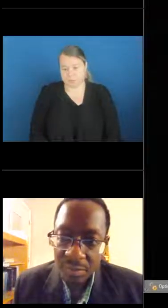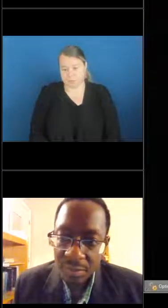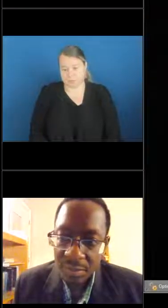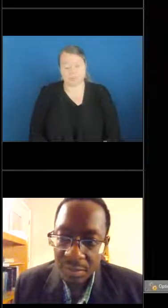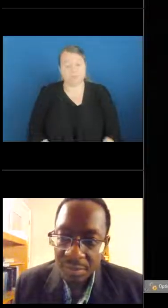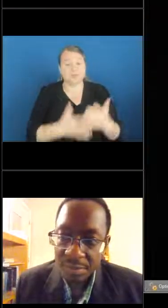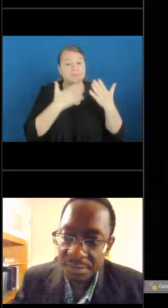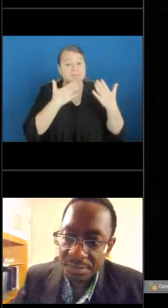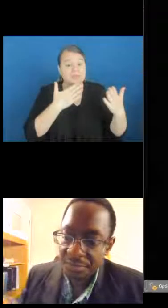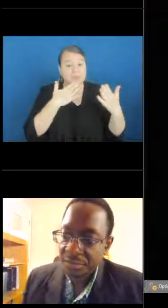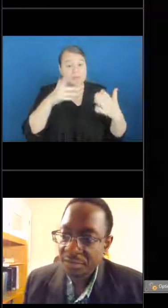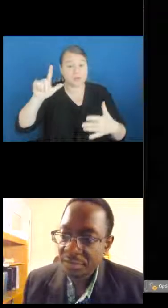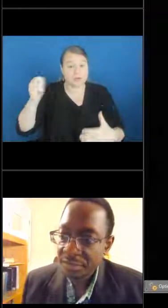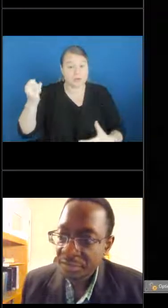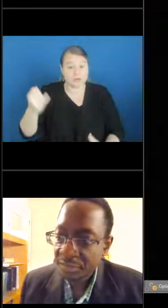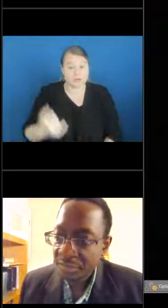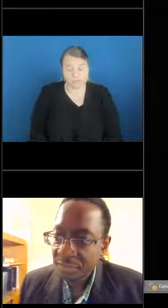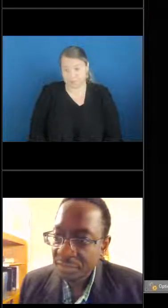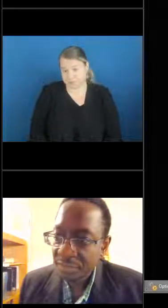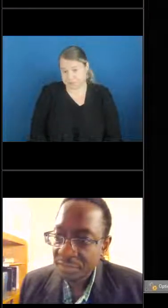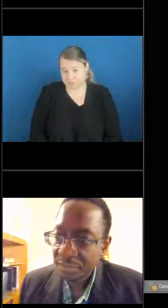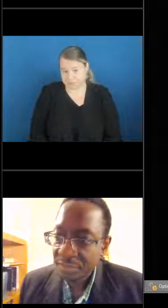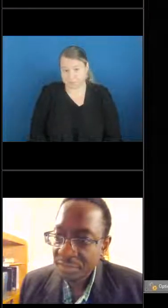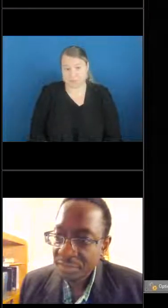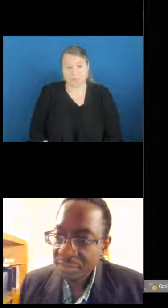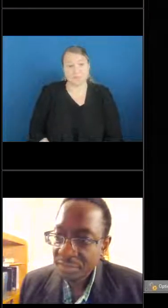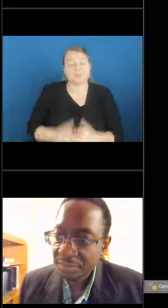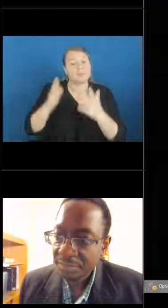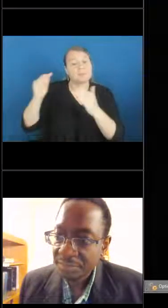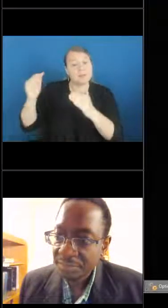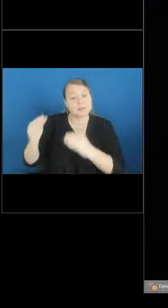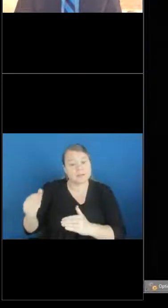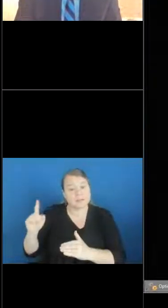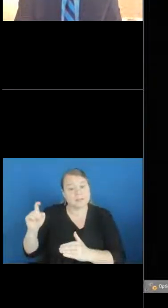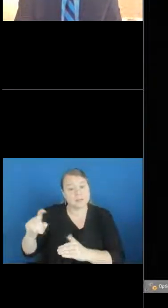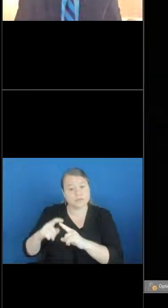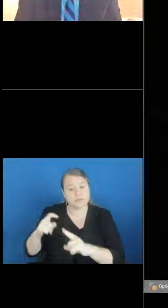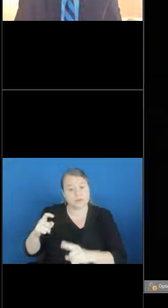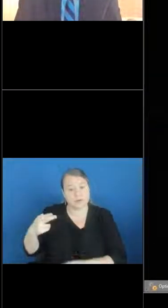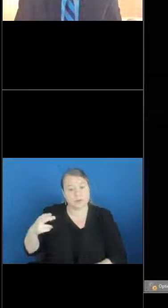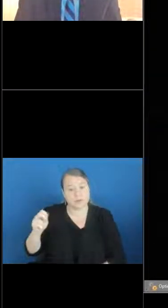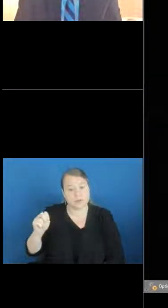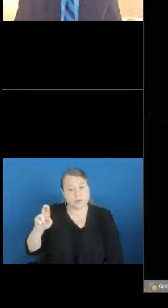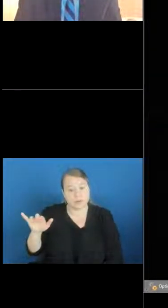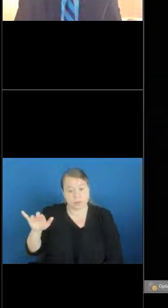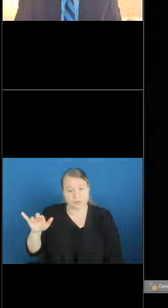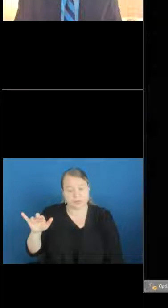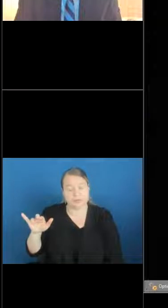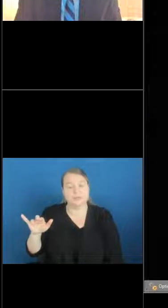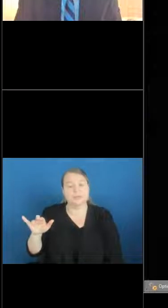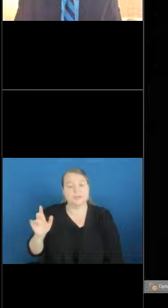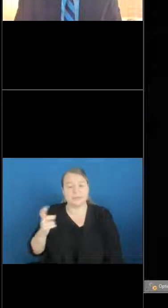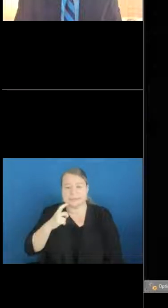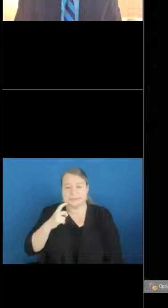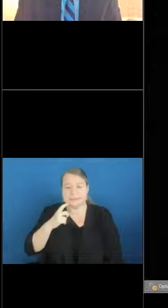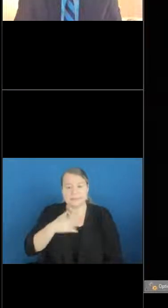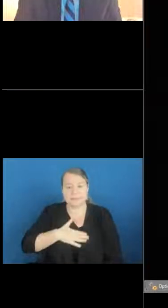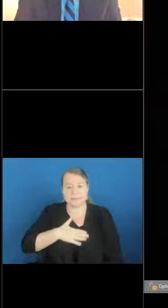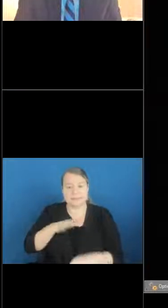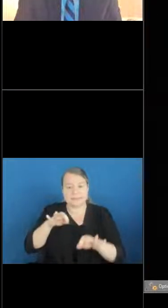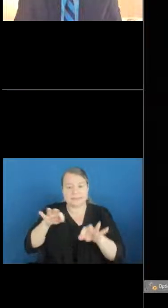Thank you, LJ. Zamir, our next question is from Henry. He says, please explain